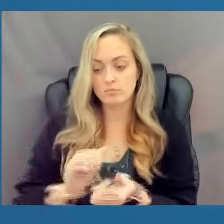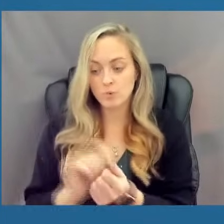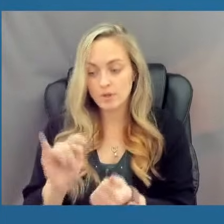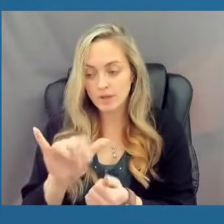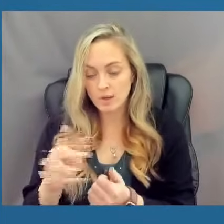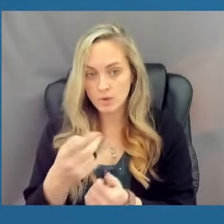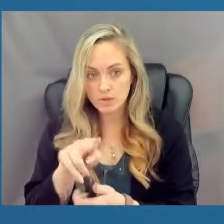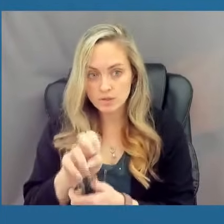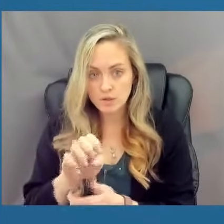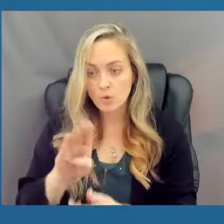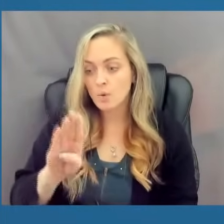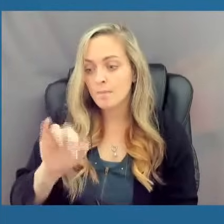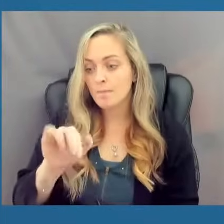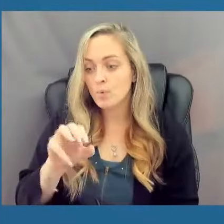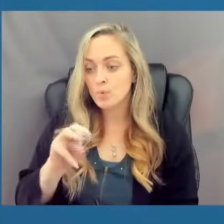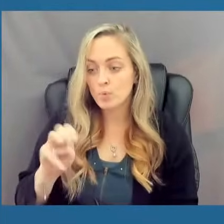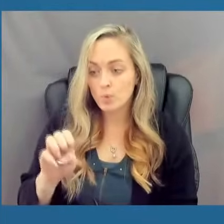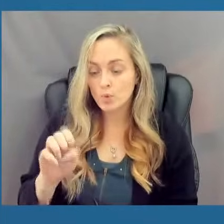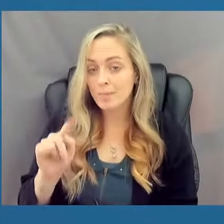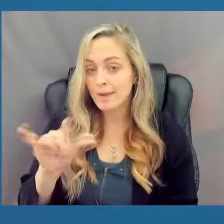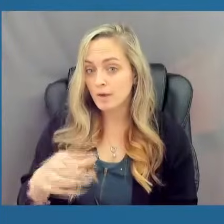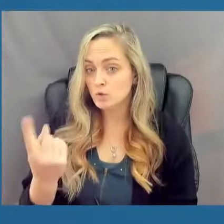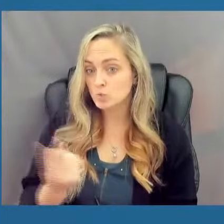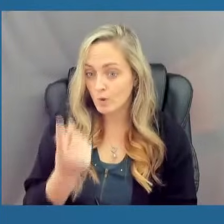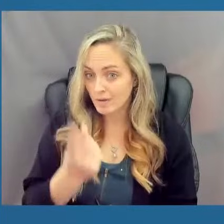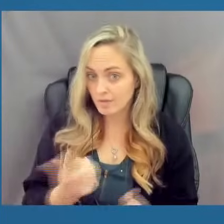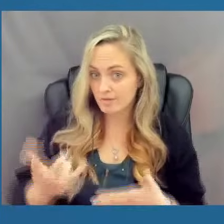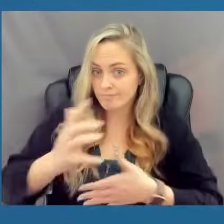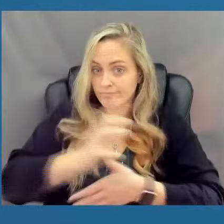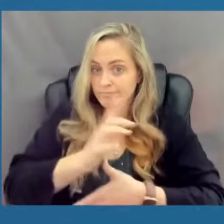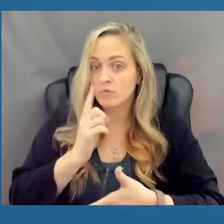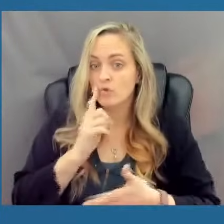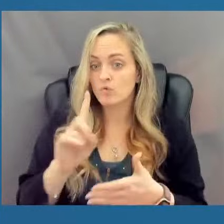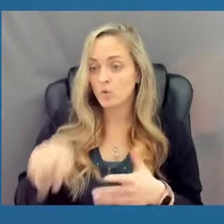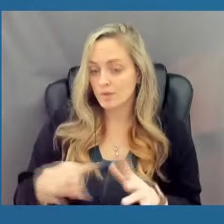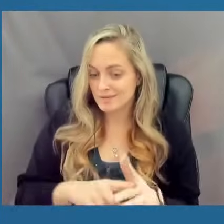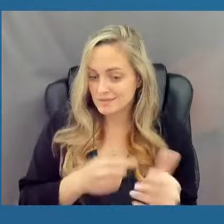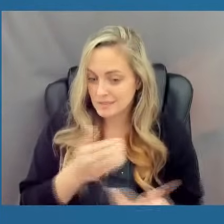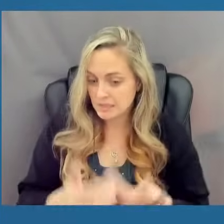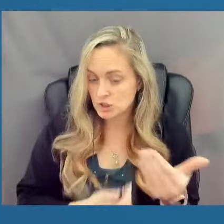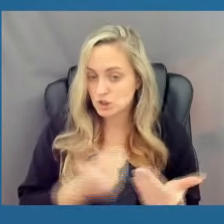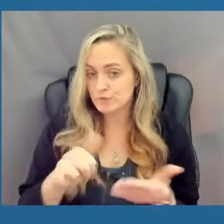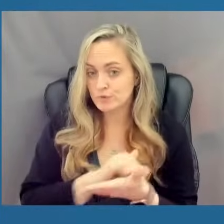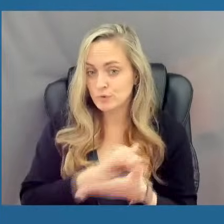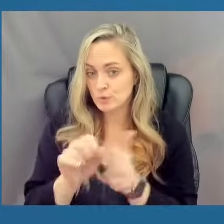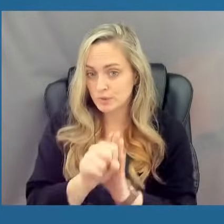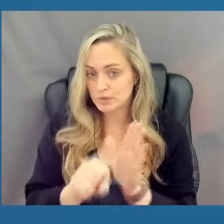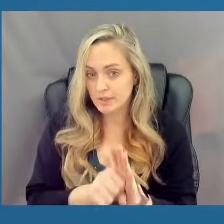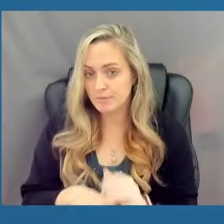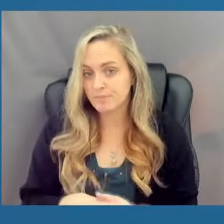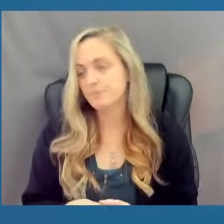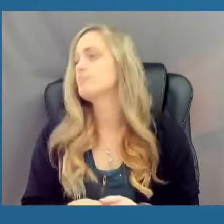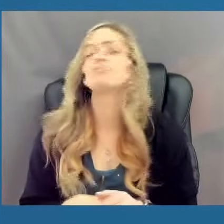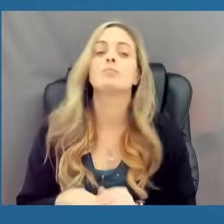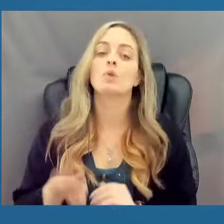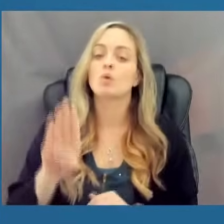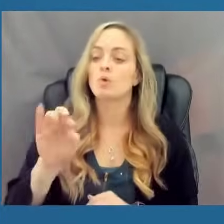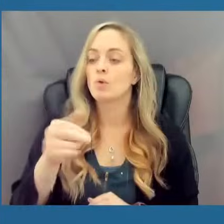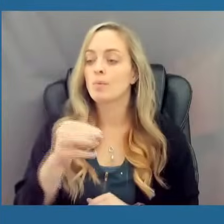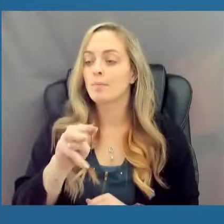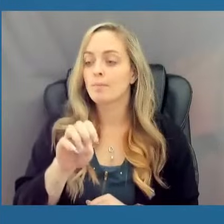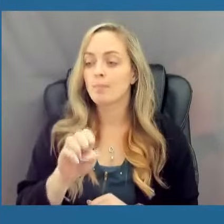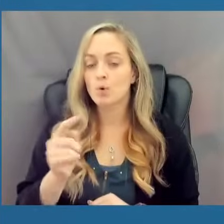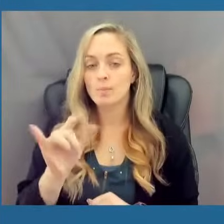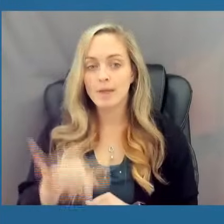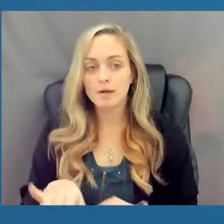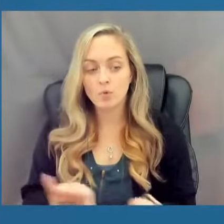Broome County is one of the 3 pilots for this initiative all across upstate New York. And so Broome County is on the verge of opening